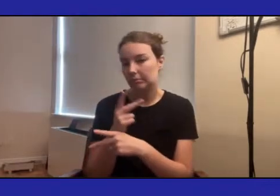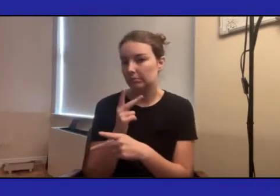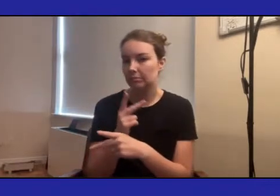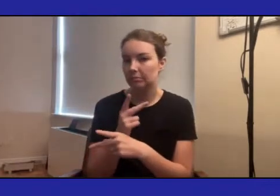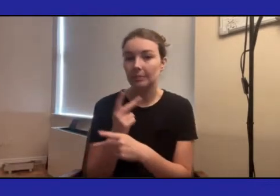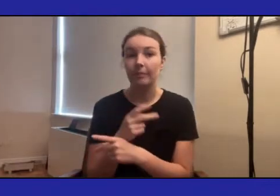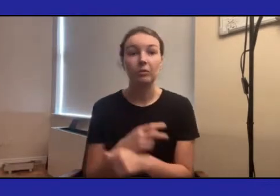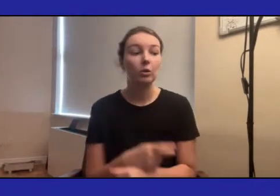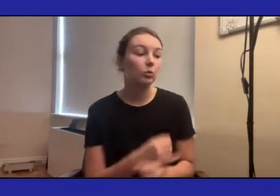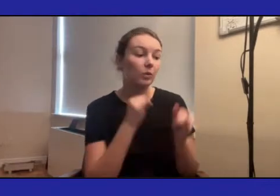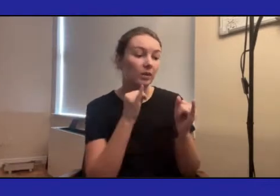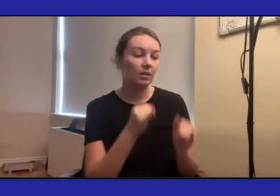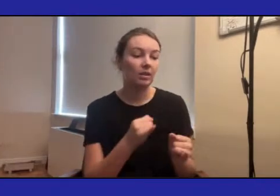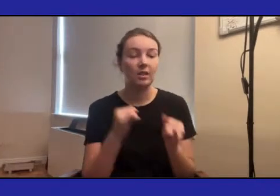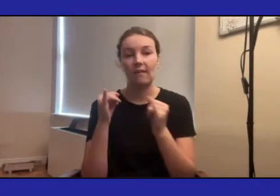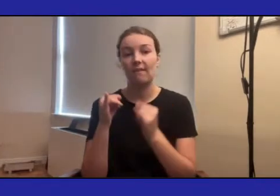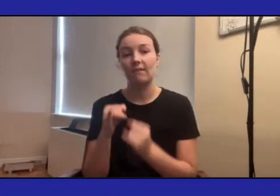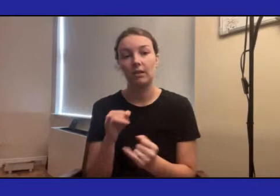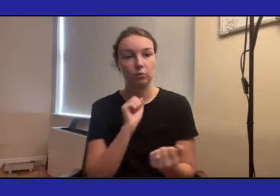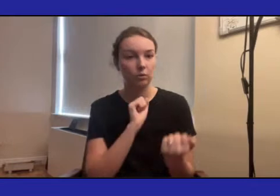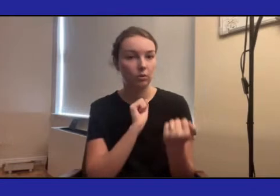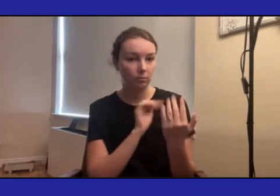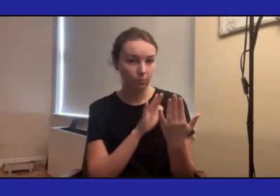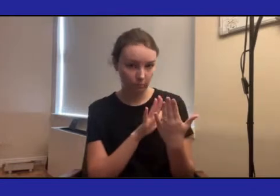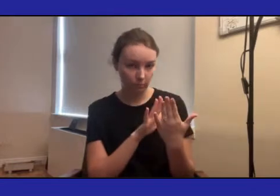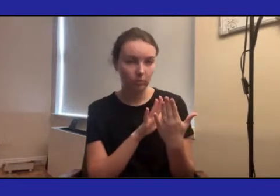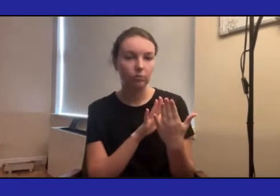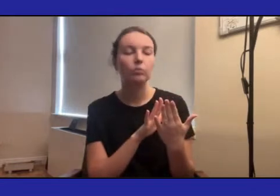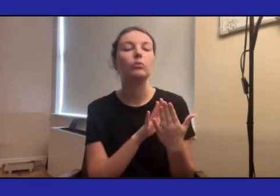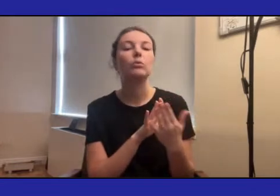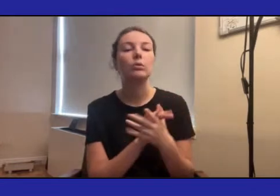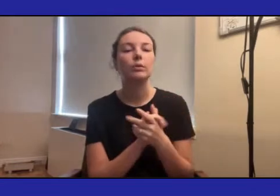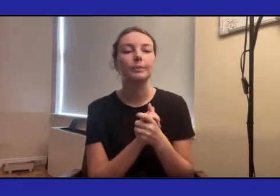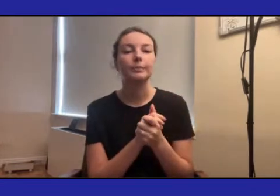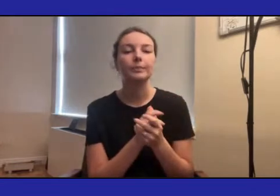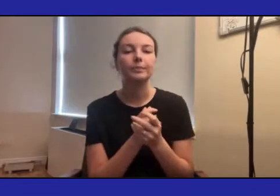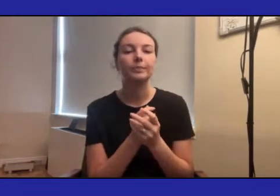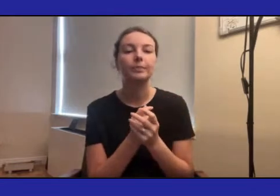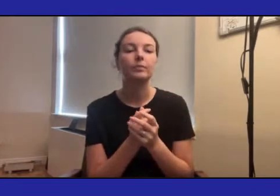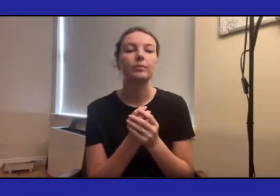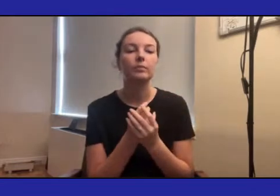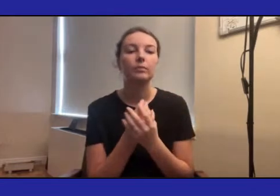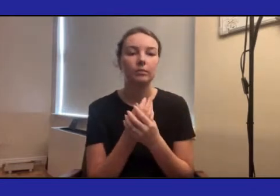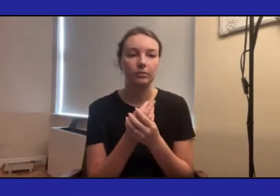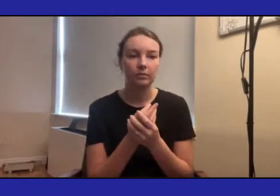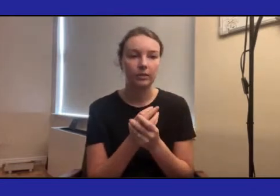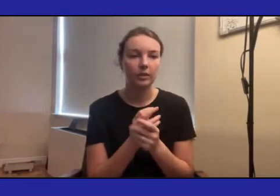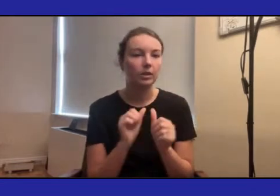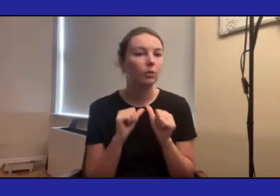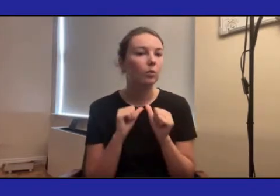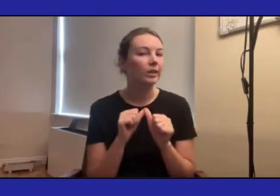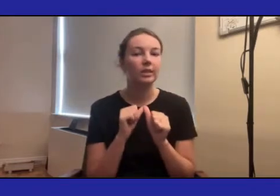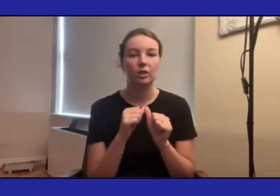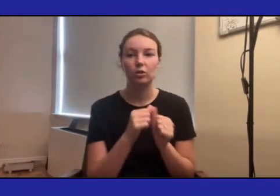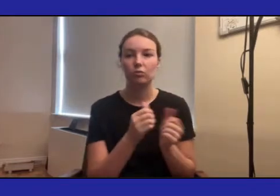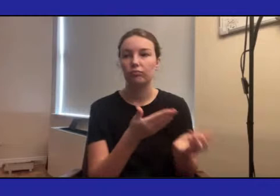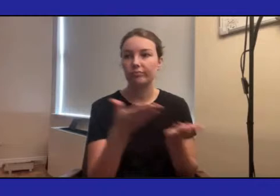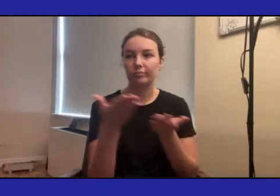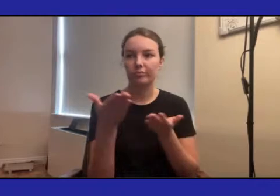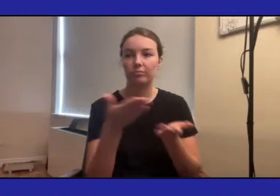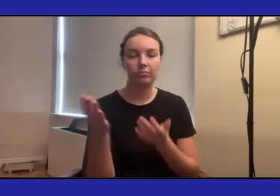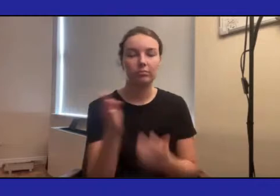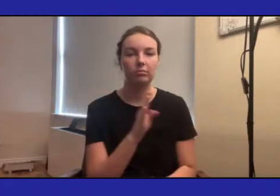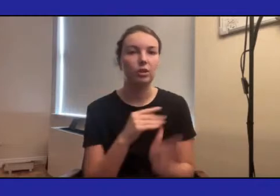approach, we've been, you see, we just keep bringing more to the board. And